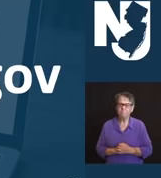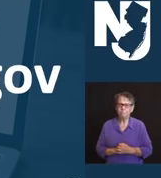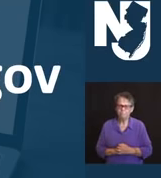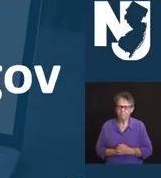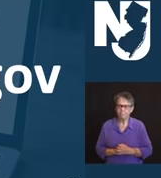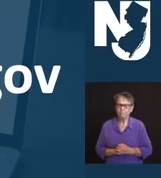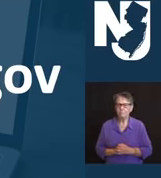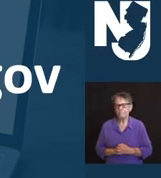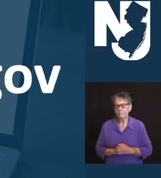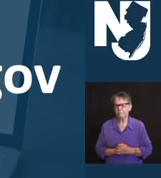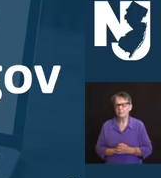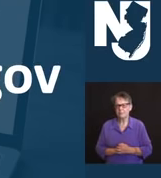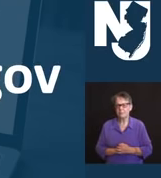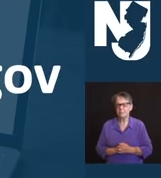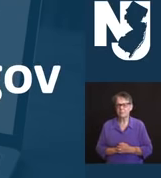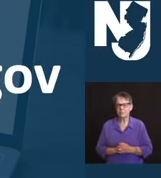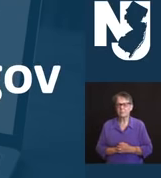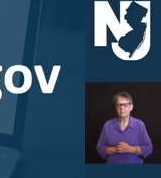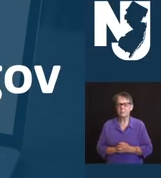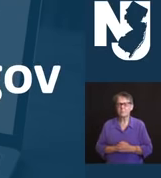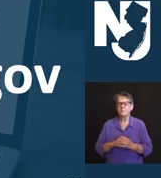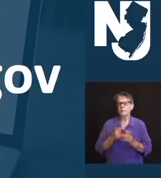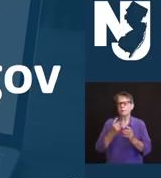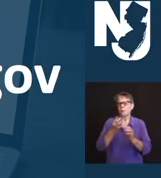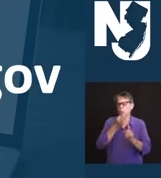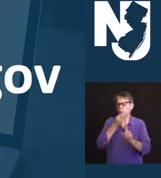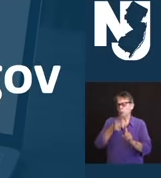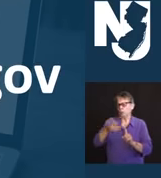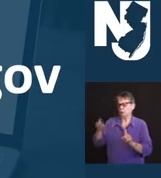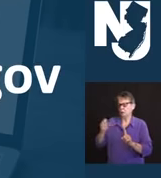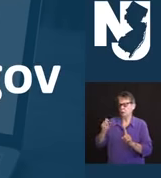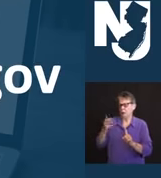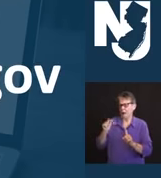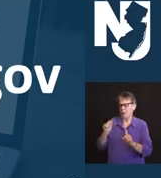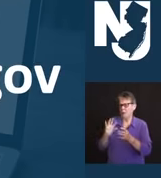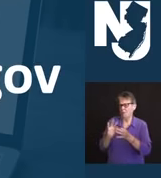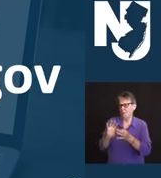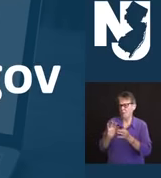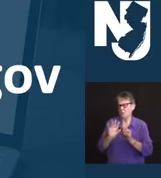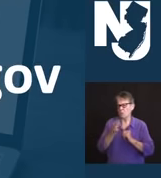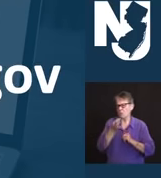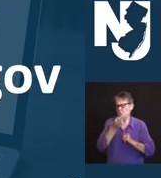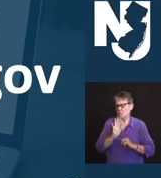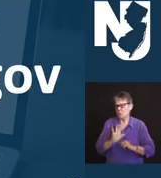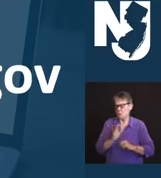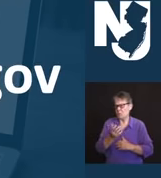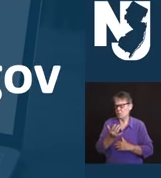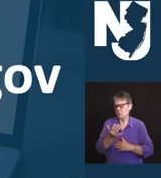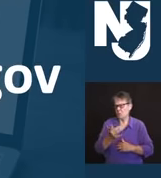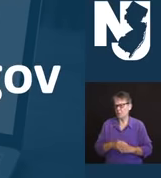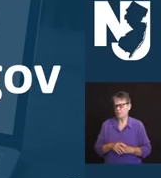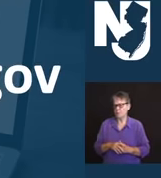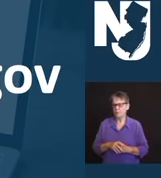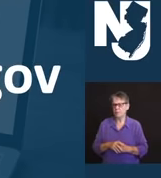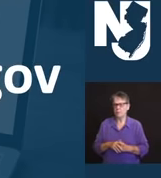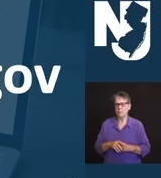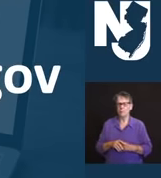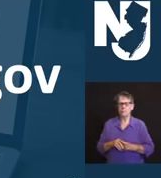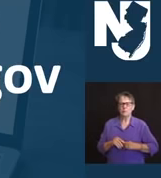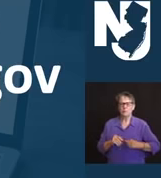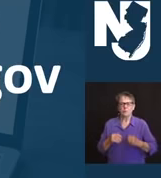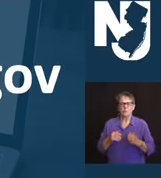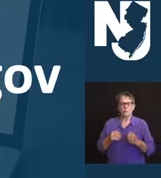Sheila to weigh in. Couple of things. Number one, we had a very good conversation with the Chief Scientific Officer at Eli Lilly